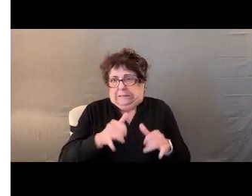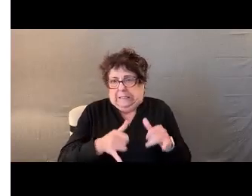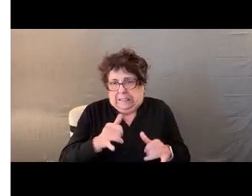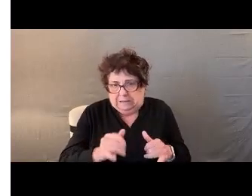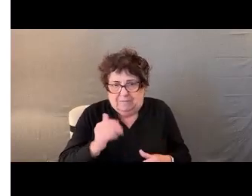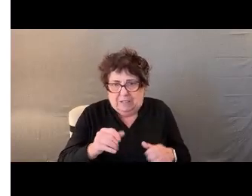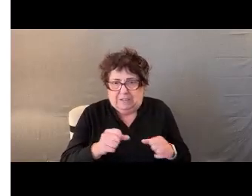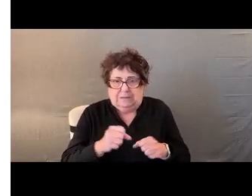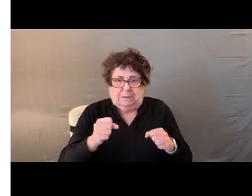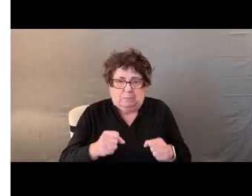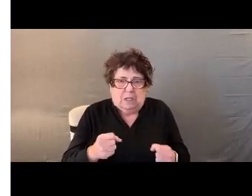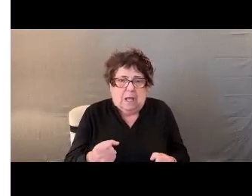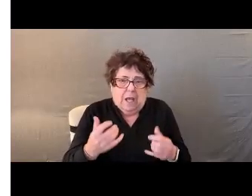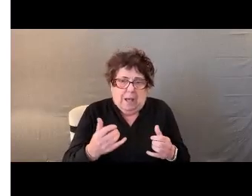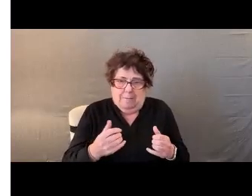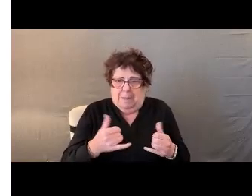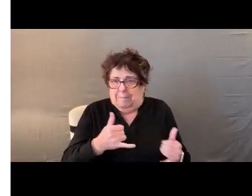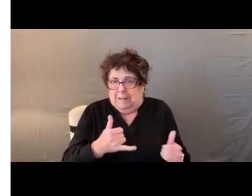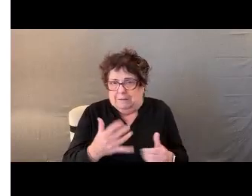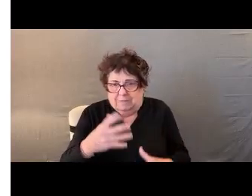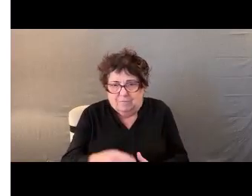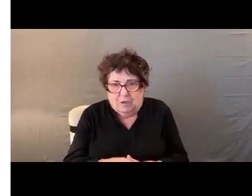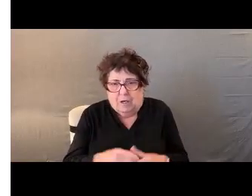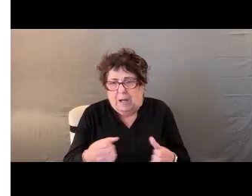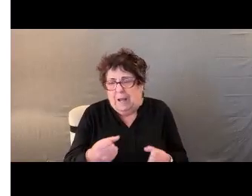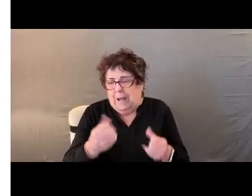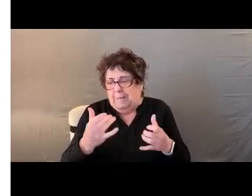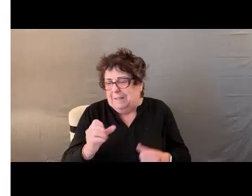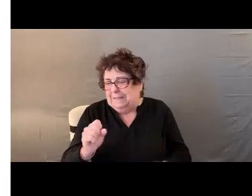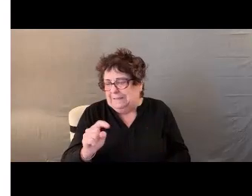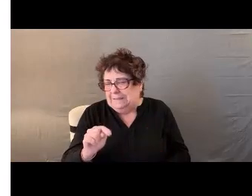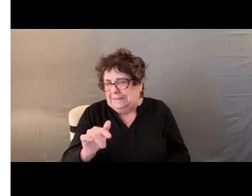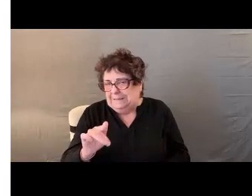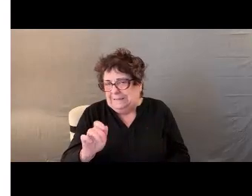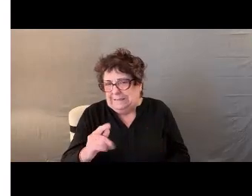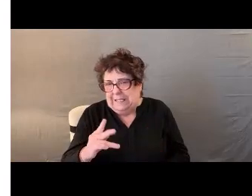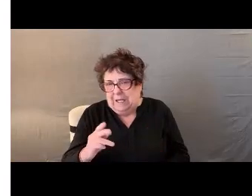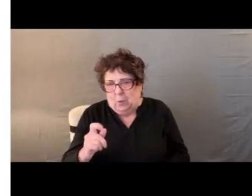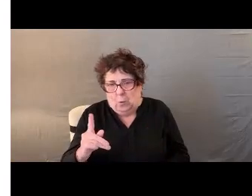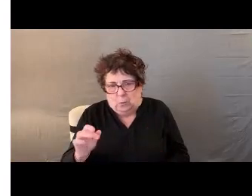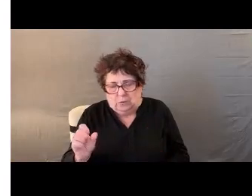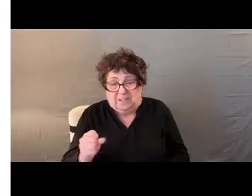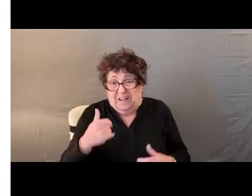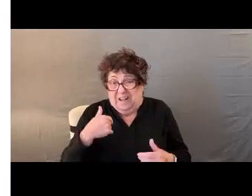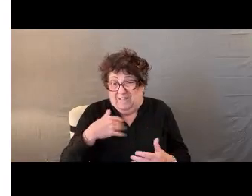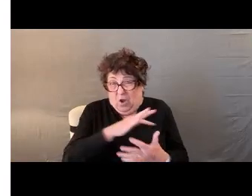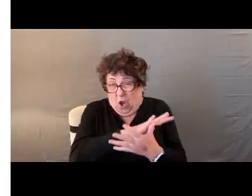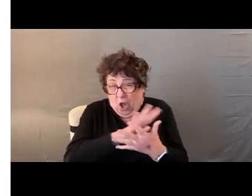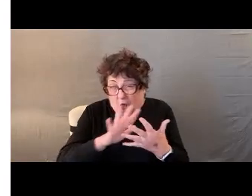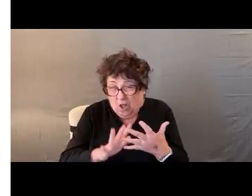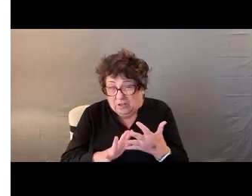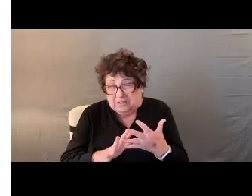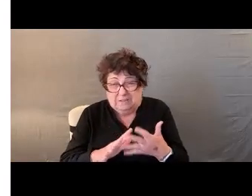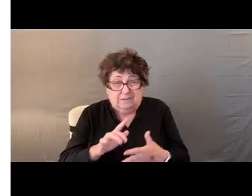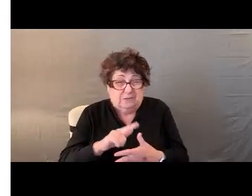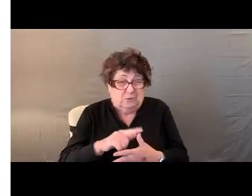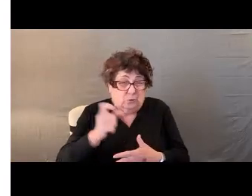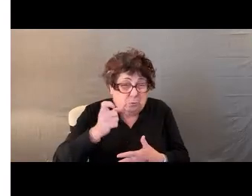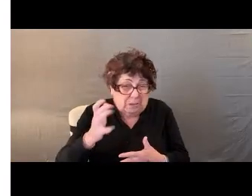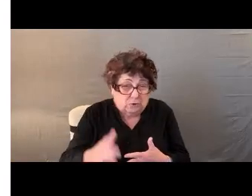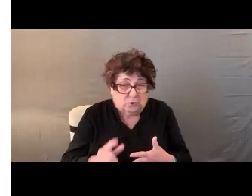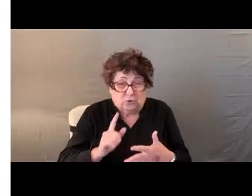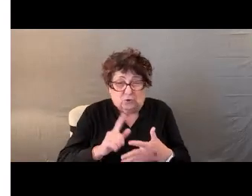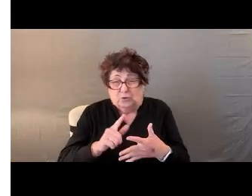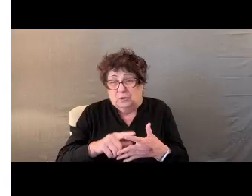involved, all of the different communities that we serve, involving all of those folks, the different directors, practice managers, patients,